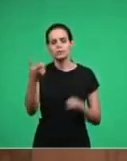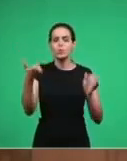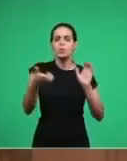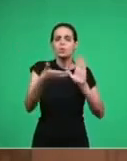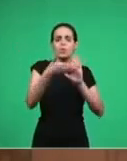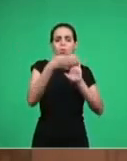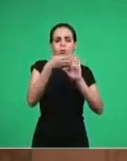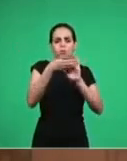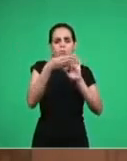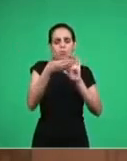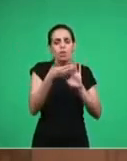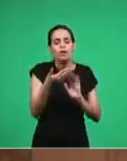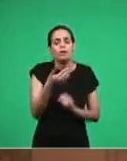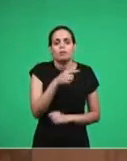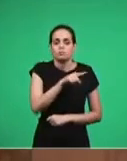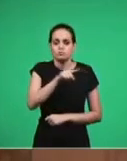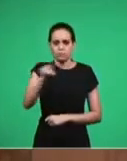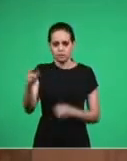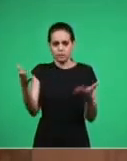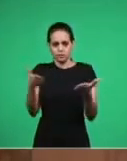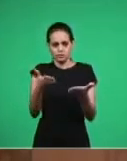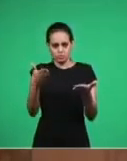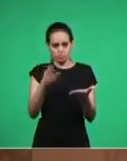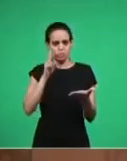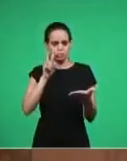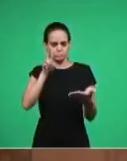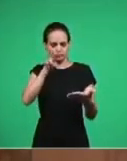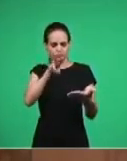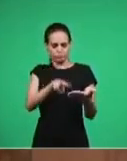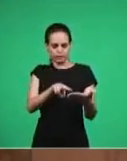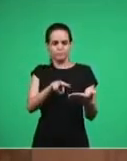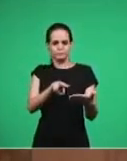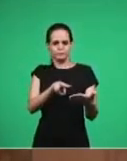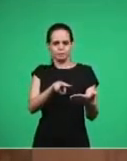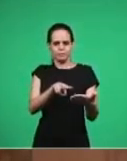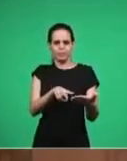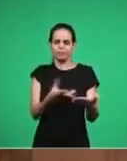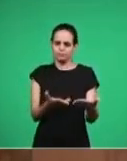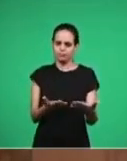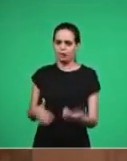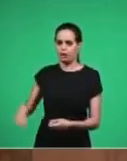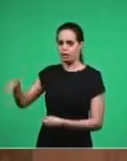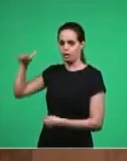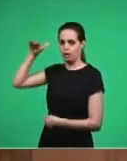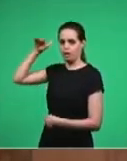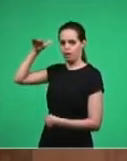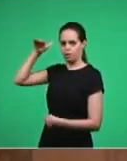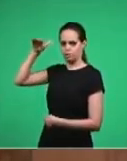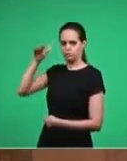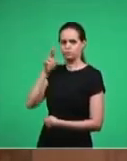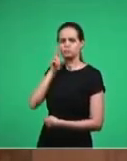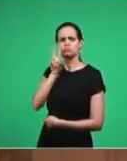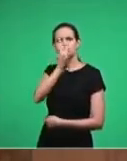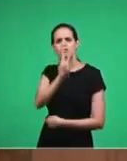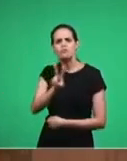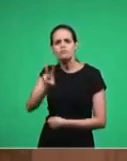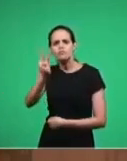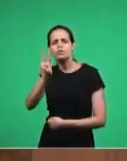The songs, the praise that the brethren listen to.